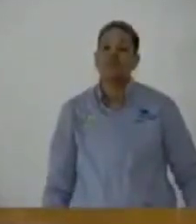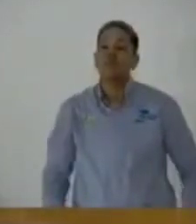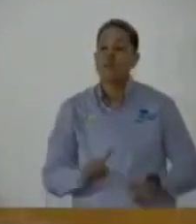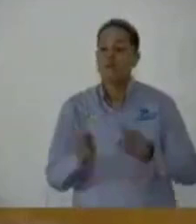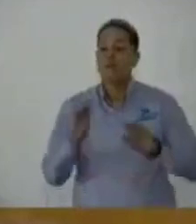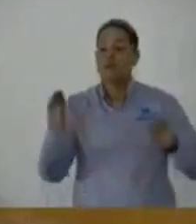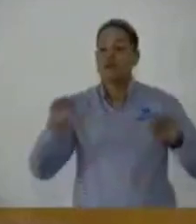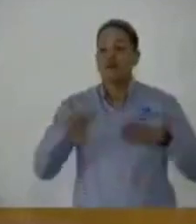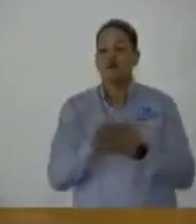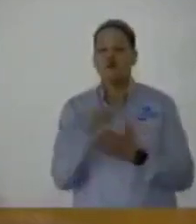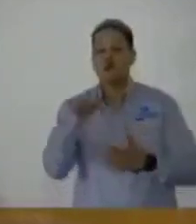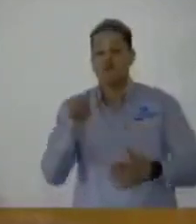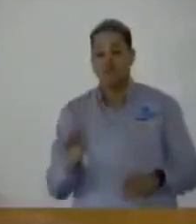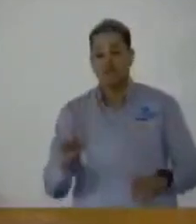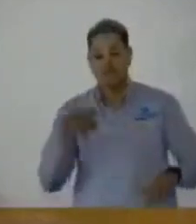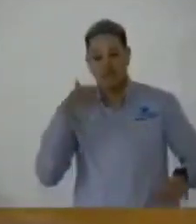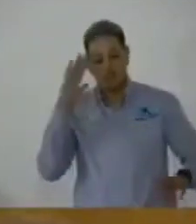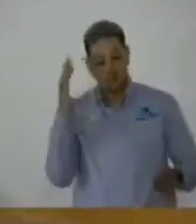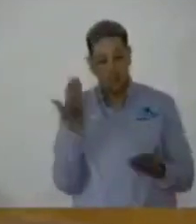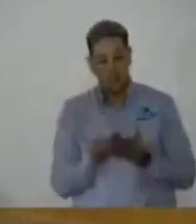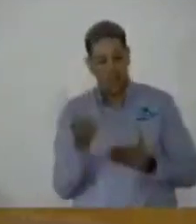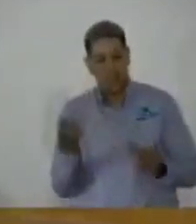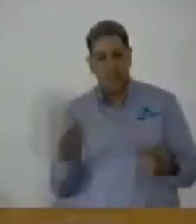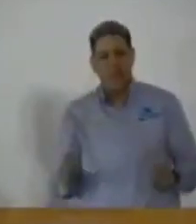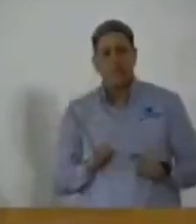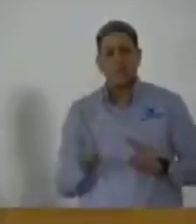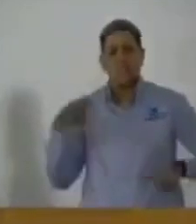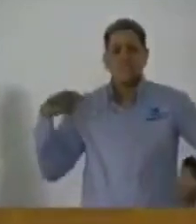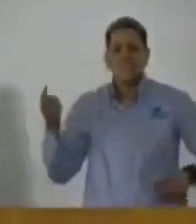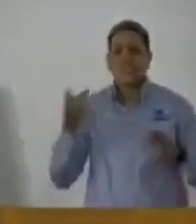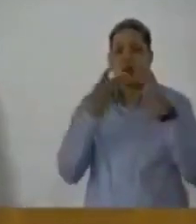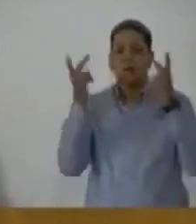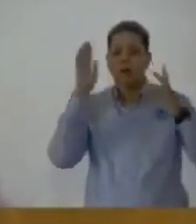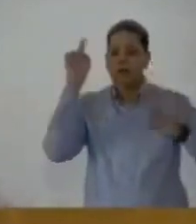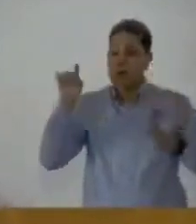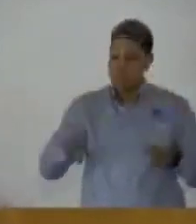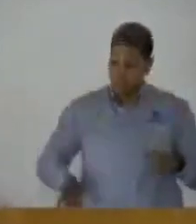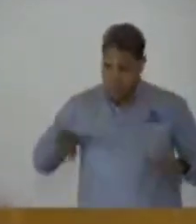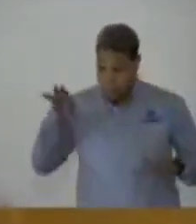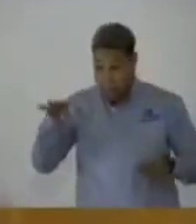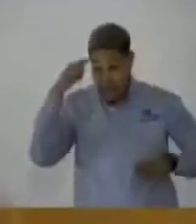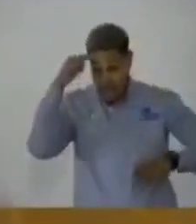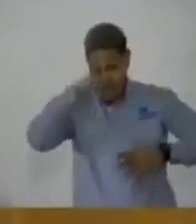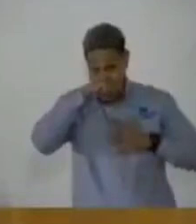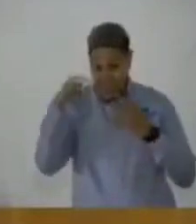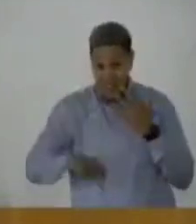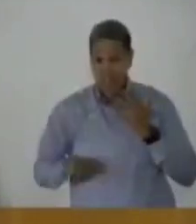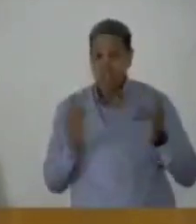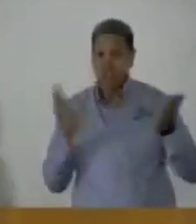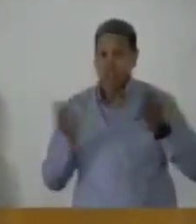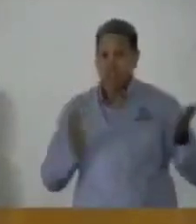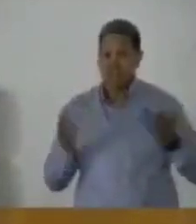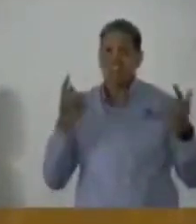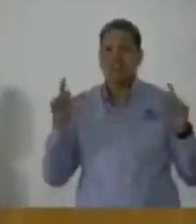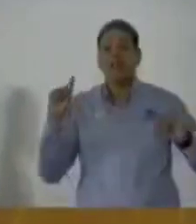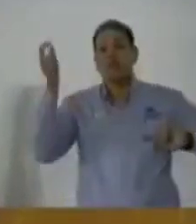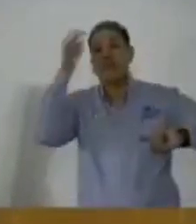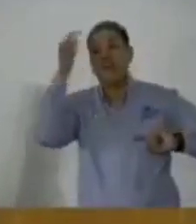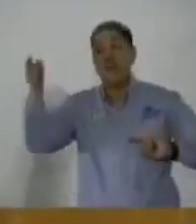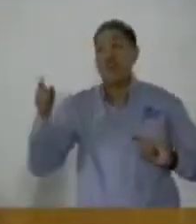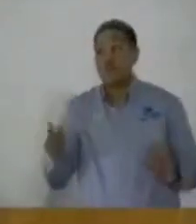get to that. So since the public will have to pay for these services that the